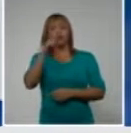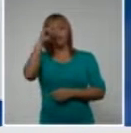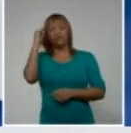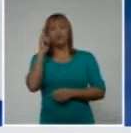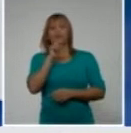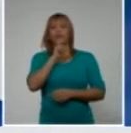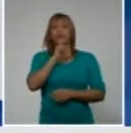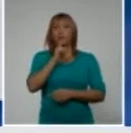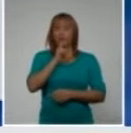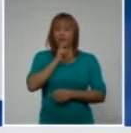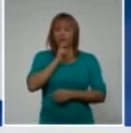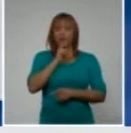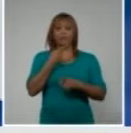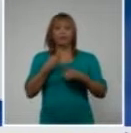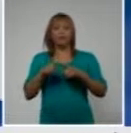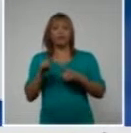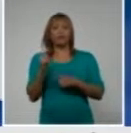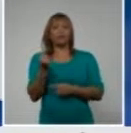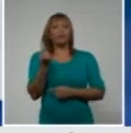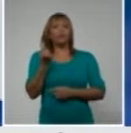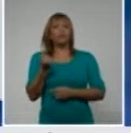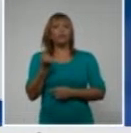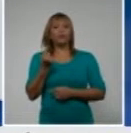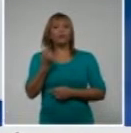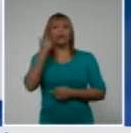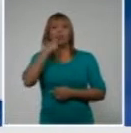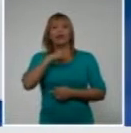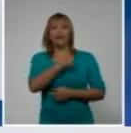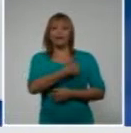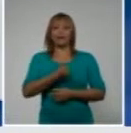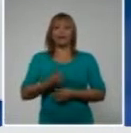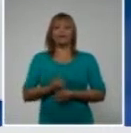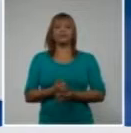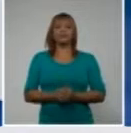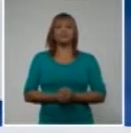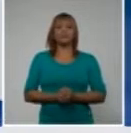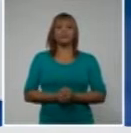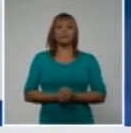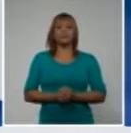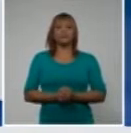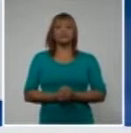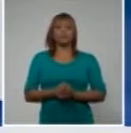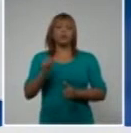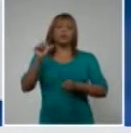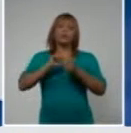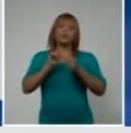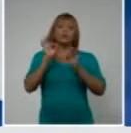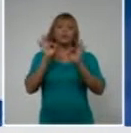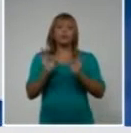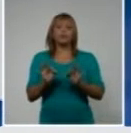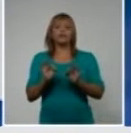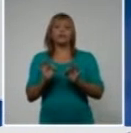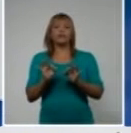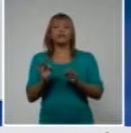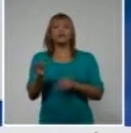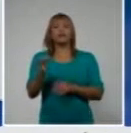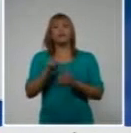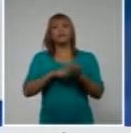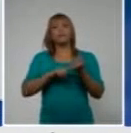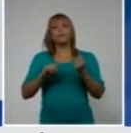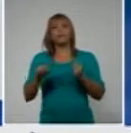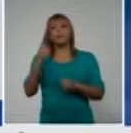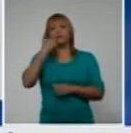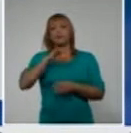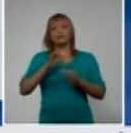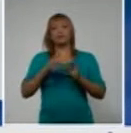San Cristobal. We all know about the transmission events in this province, which have clearly affected many municipalities.